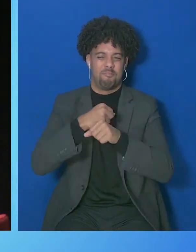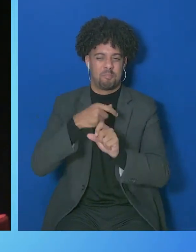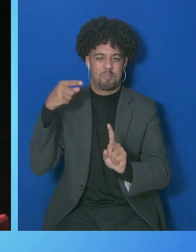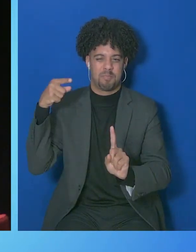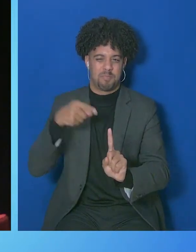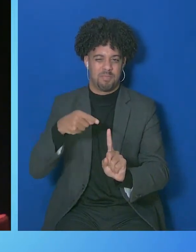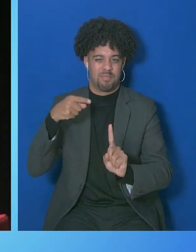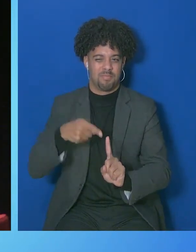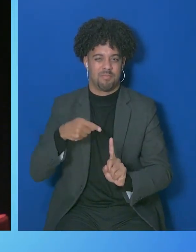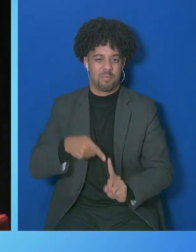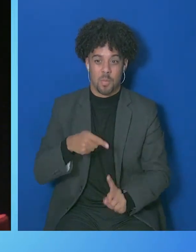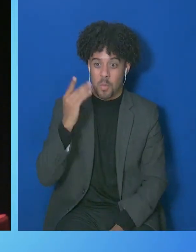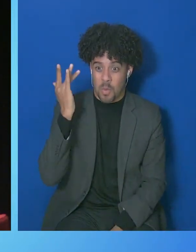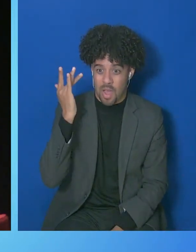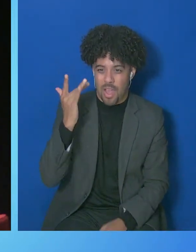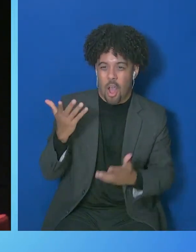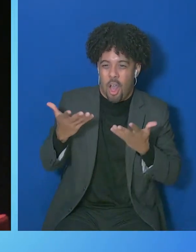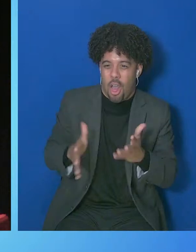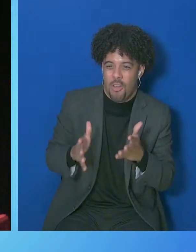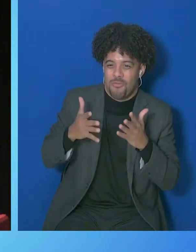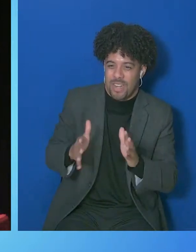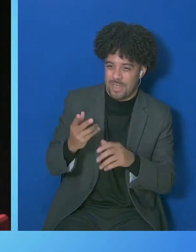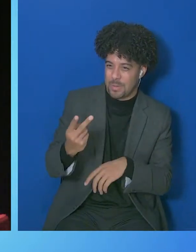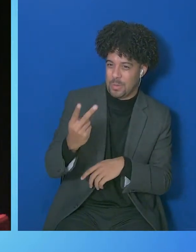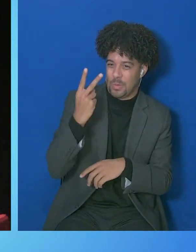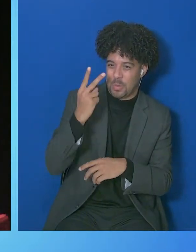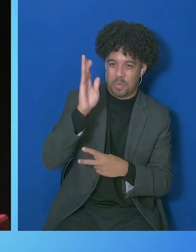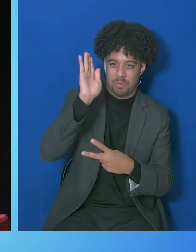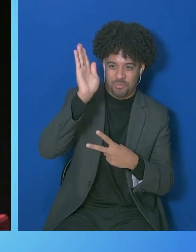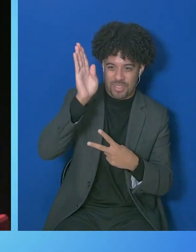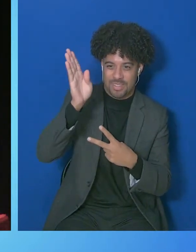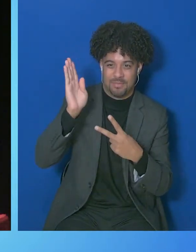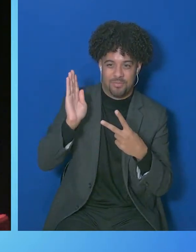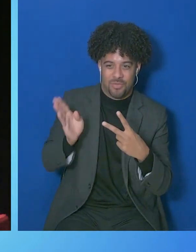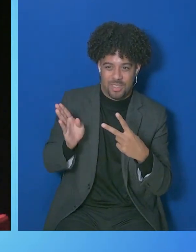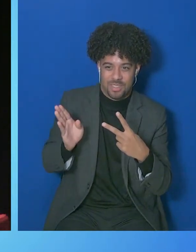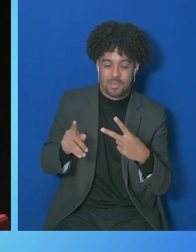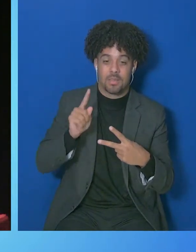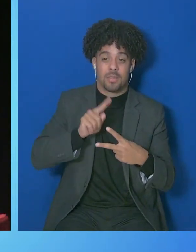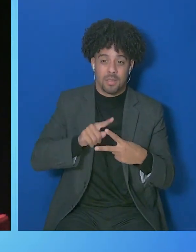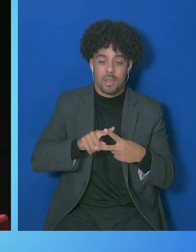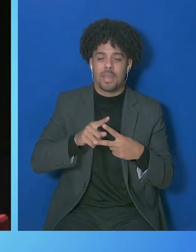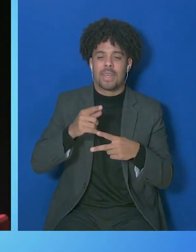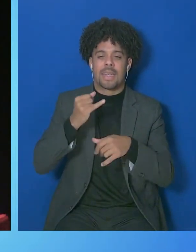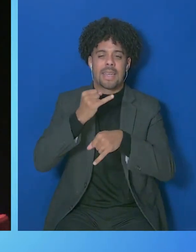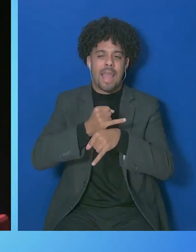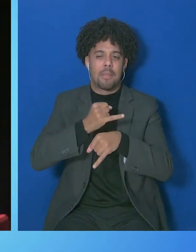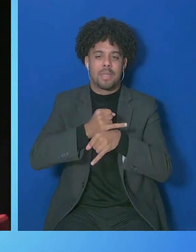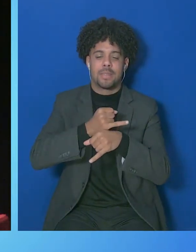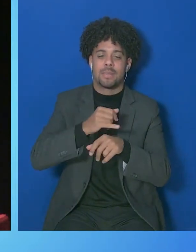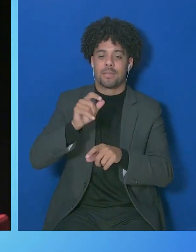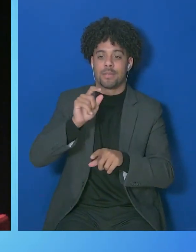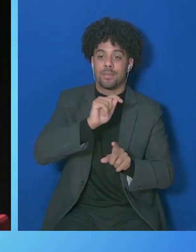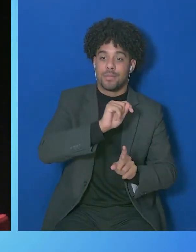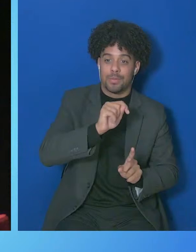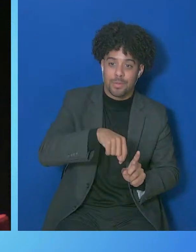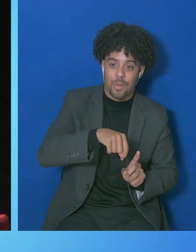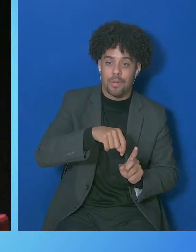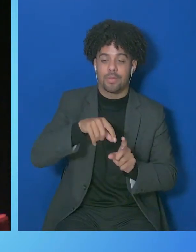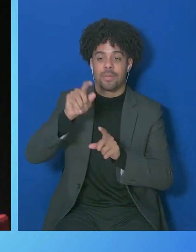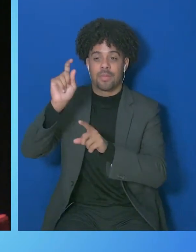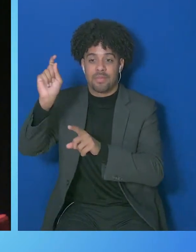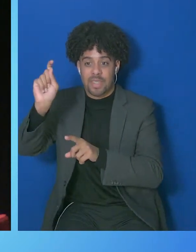this afternoon, one of them on our campus student assessment results and our